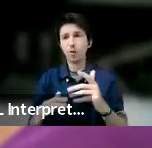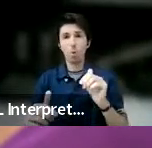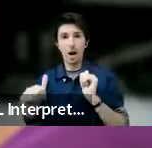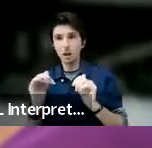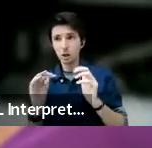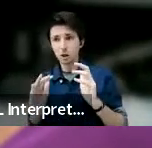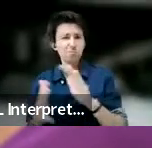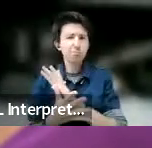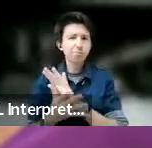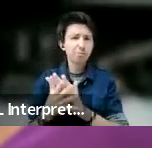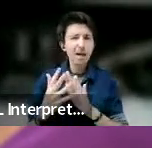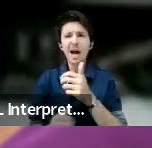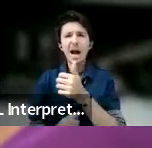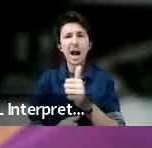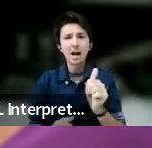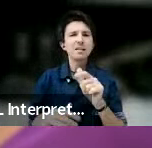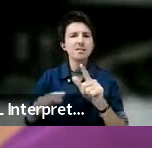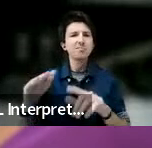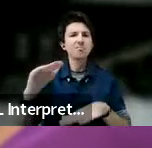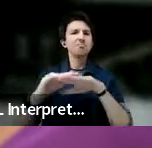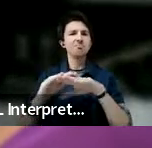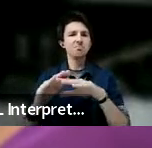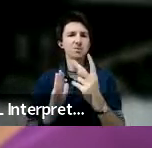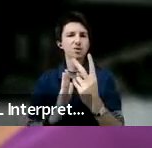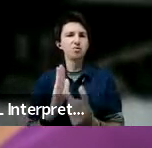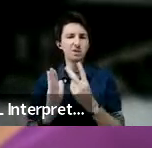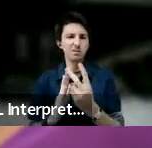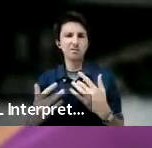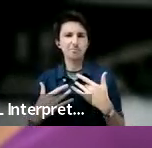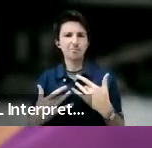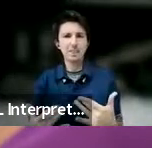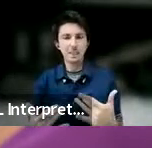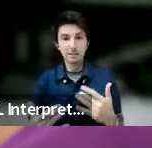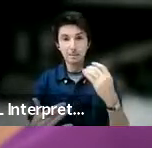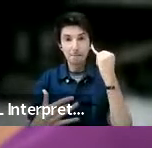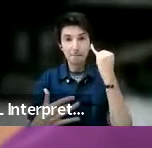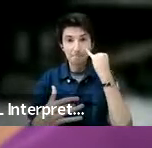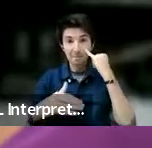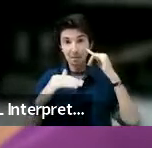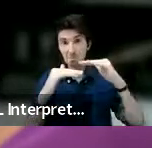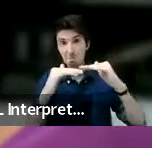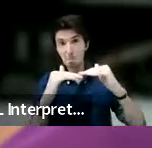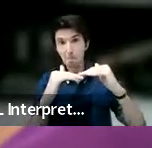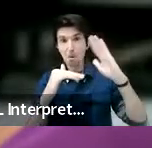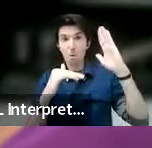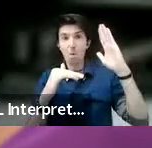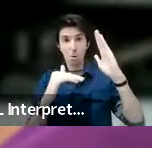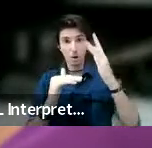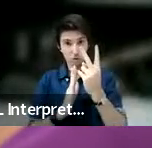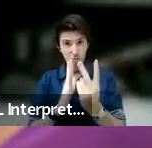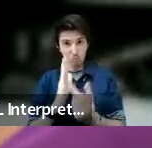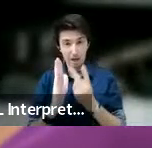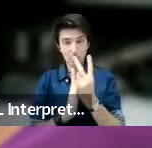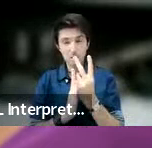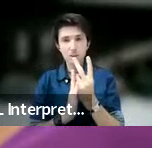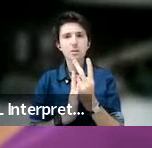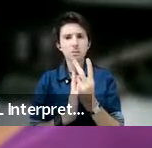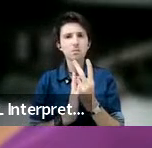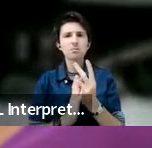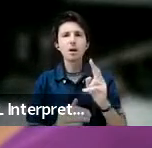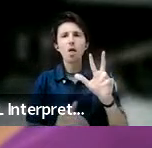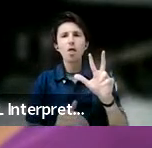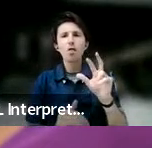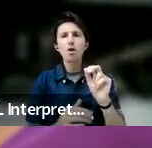built in if the production does go beyond the 2-hour minimum. That's going to be paid in 30